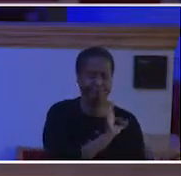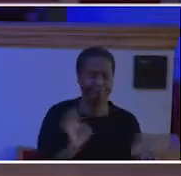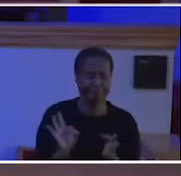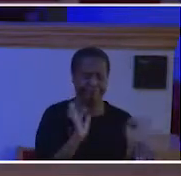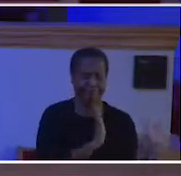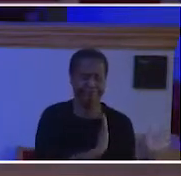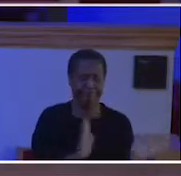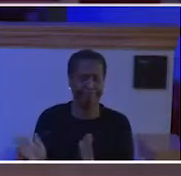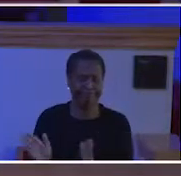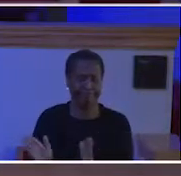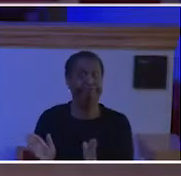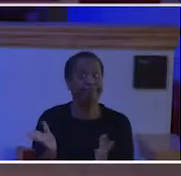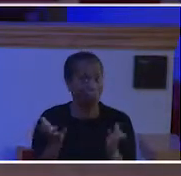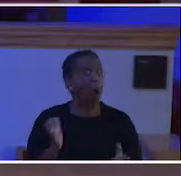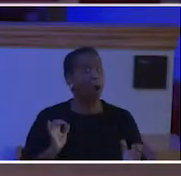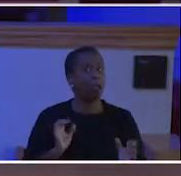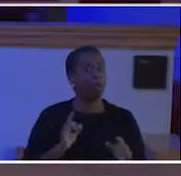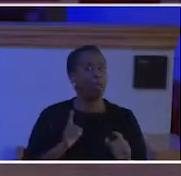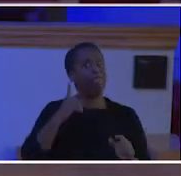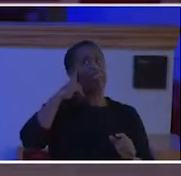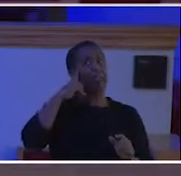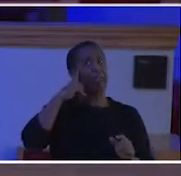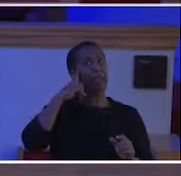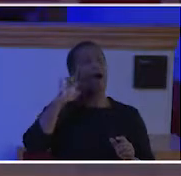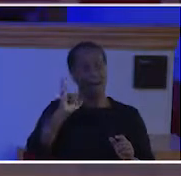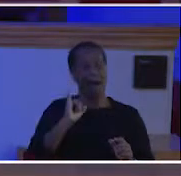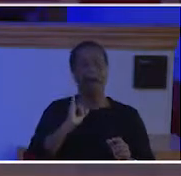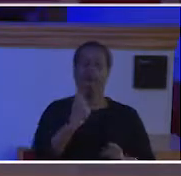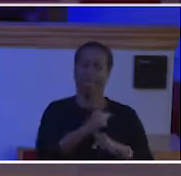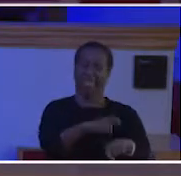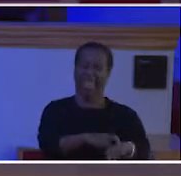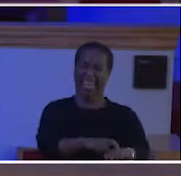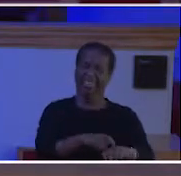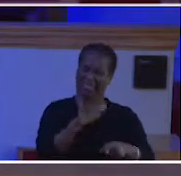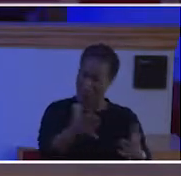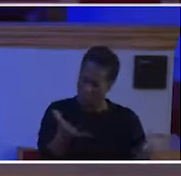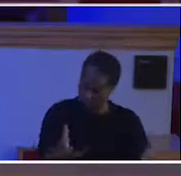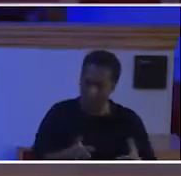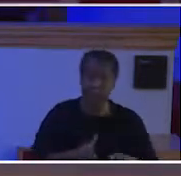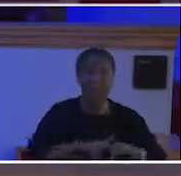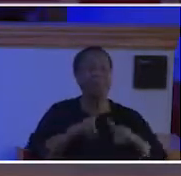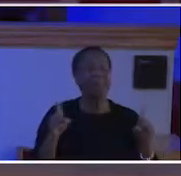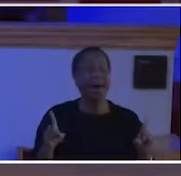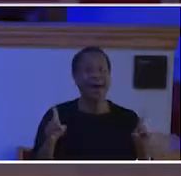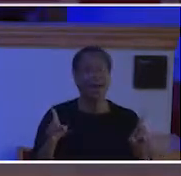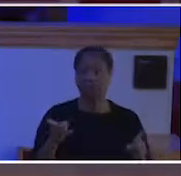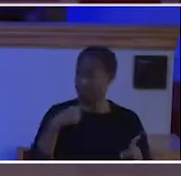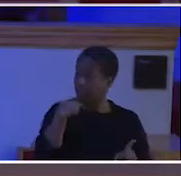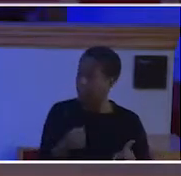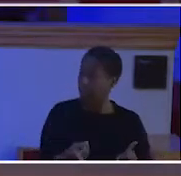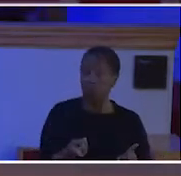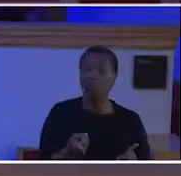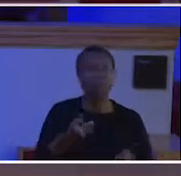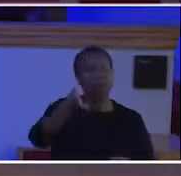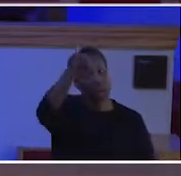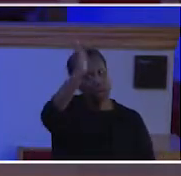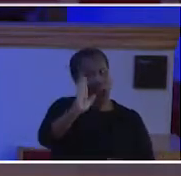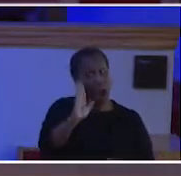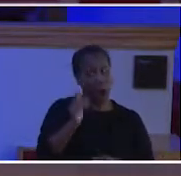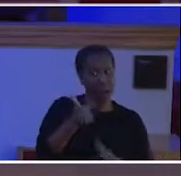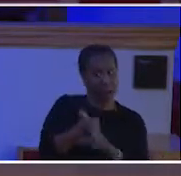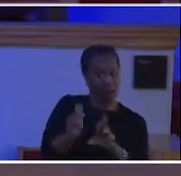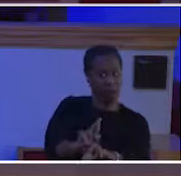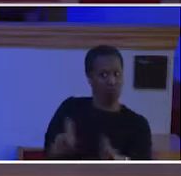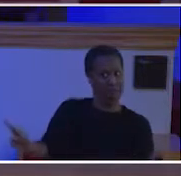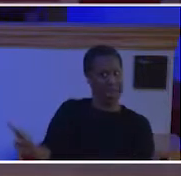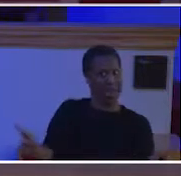ordered in order to think that it is the right time. But I'm here to tell you that when God is ready to